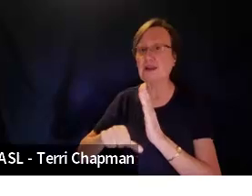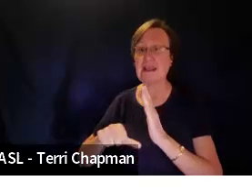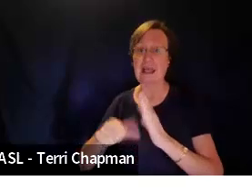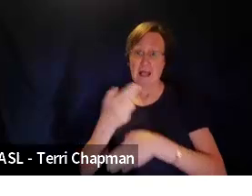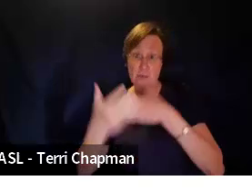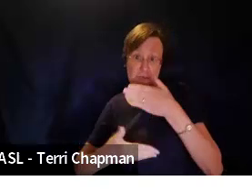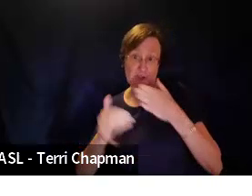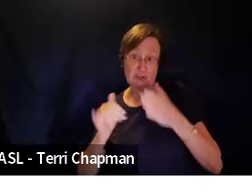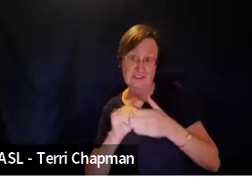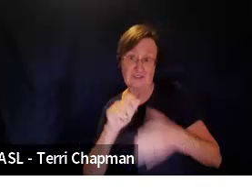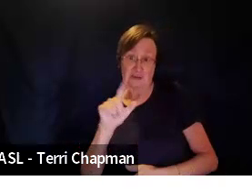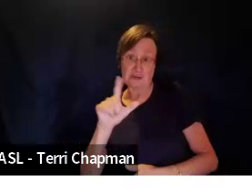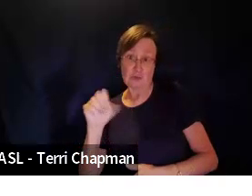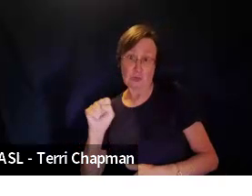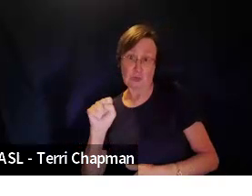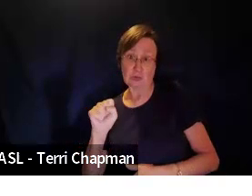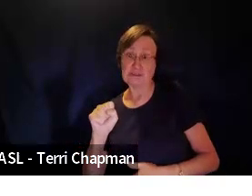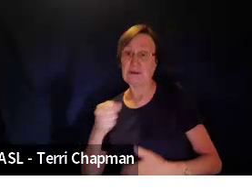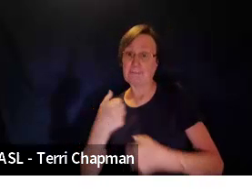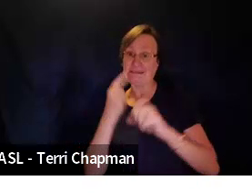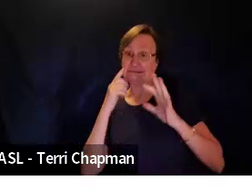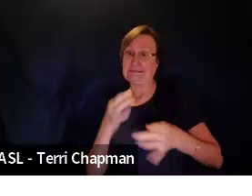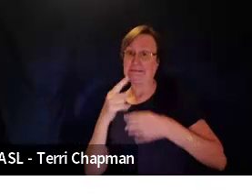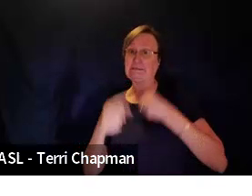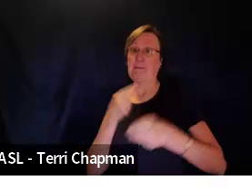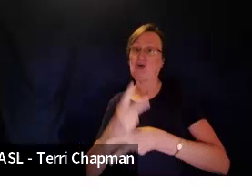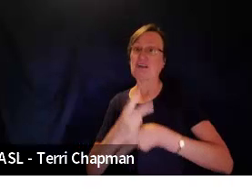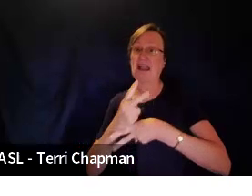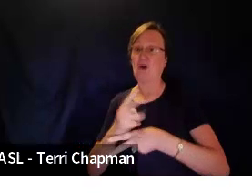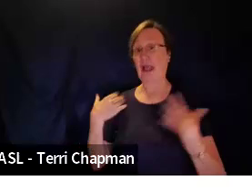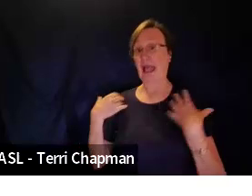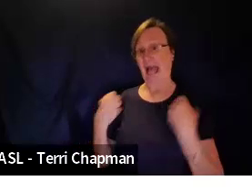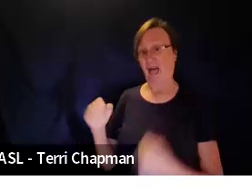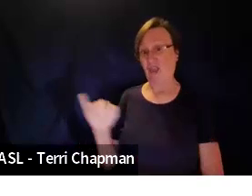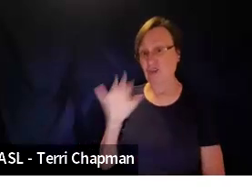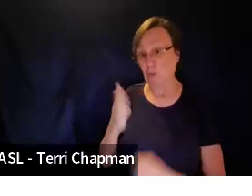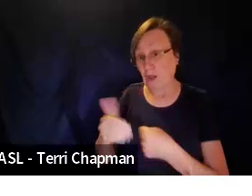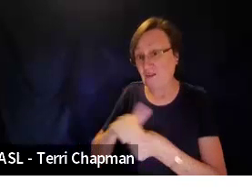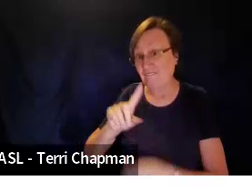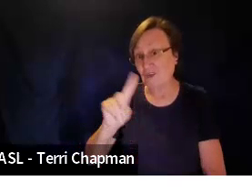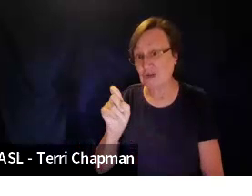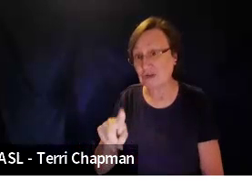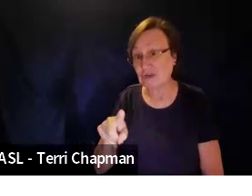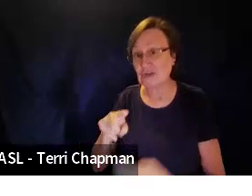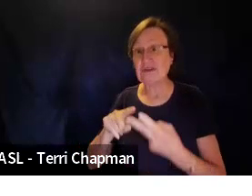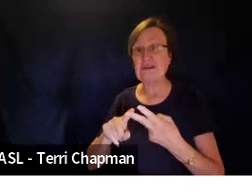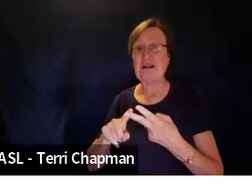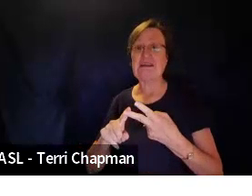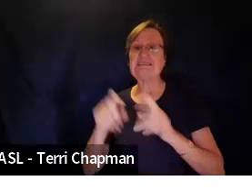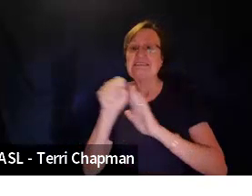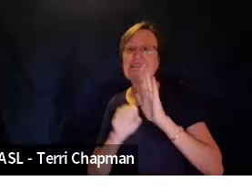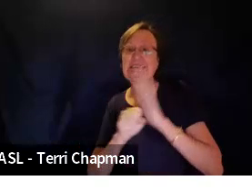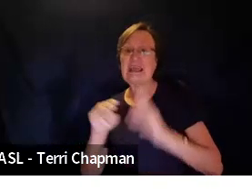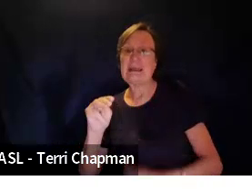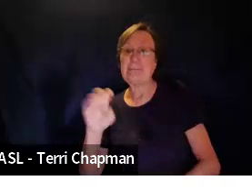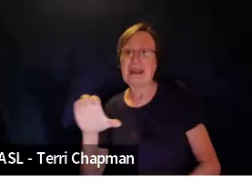care decisions, such as whether your health insurance company will cover it in the first instance, whether a state Medicaid agency will